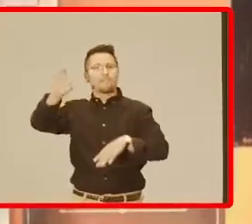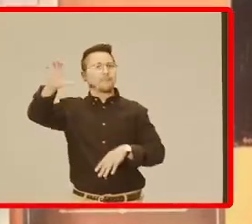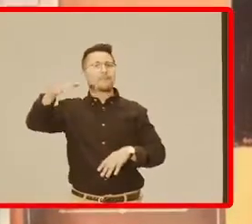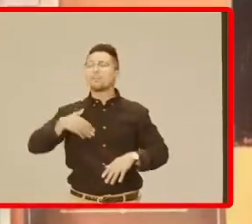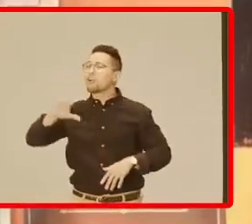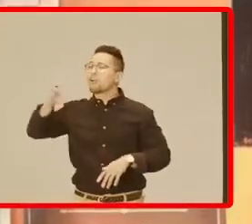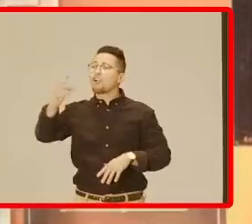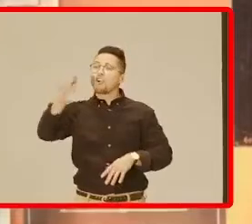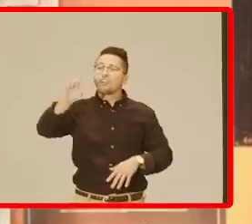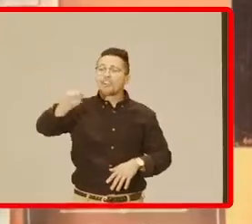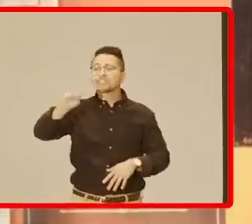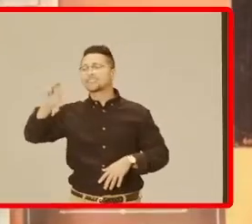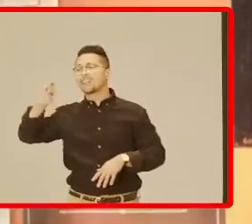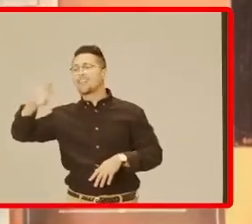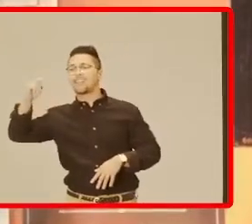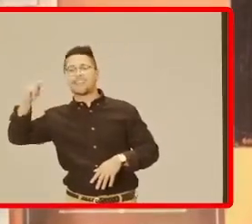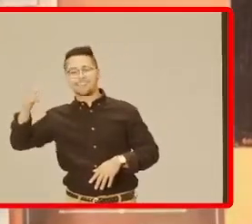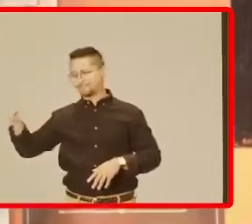and Nick Nikic.